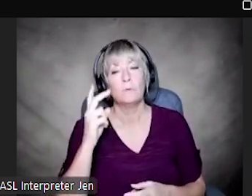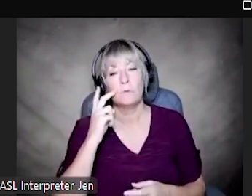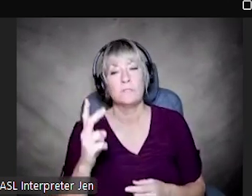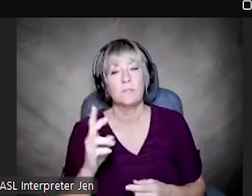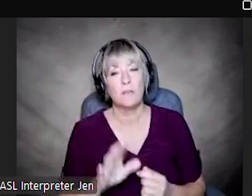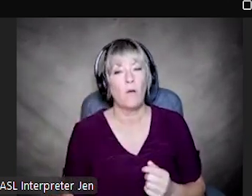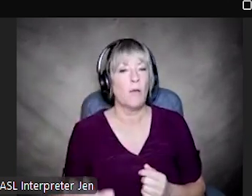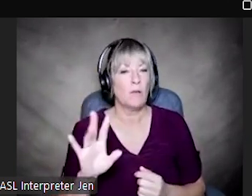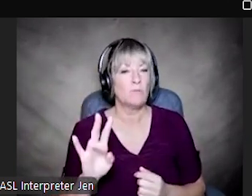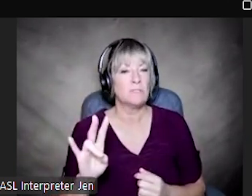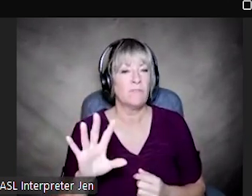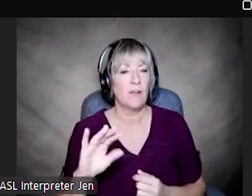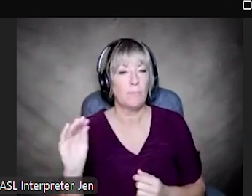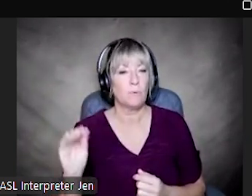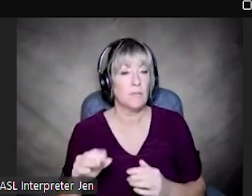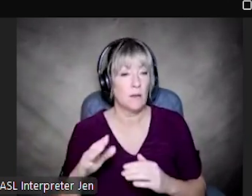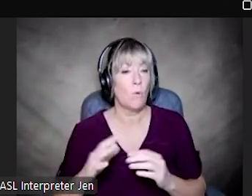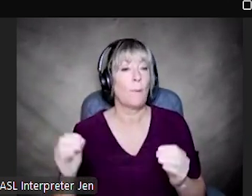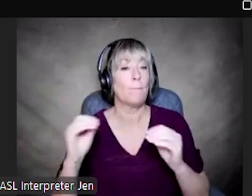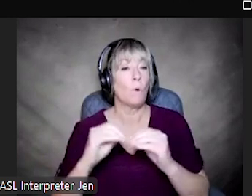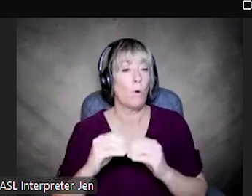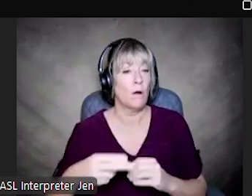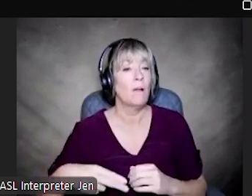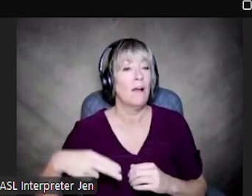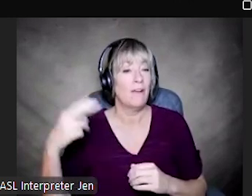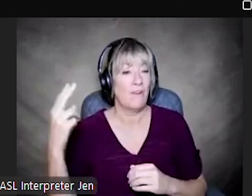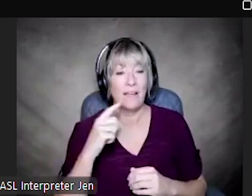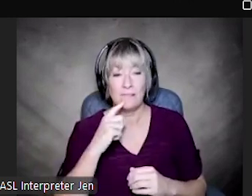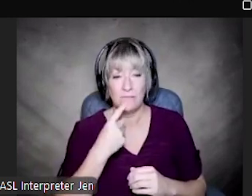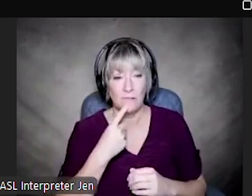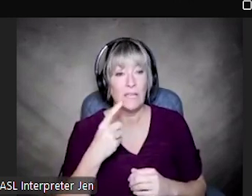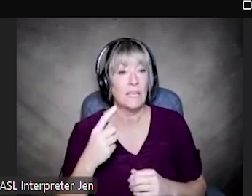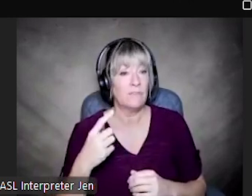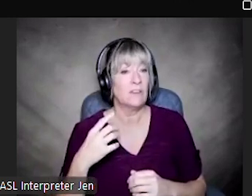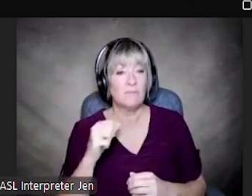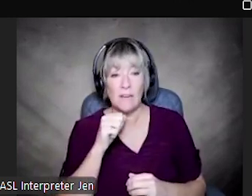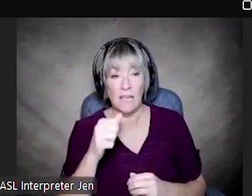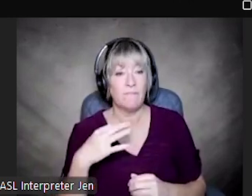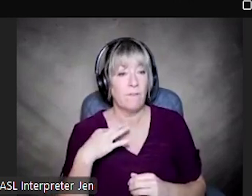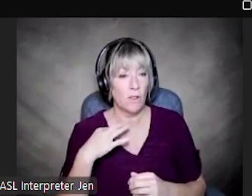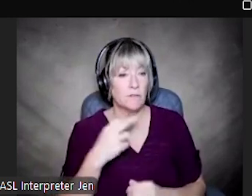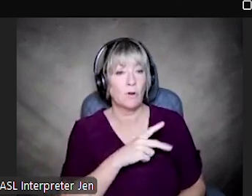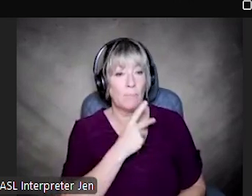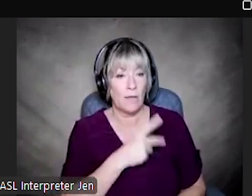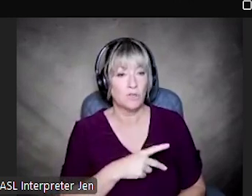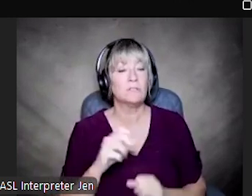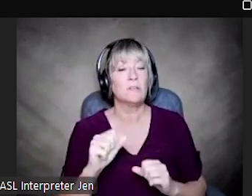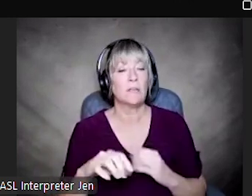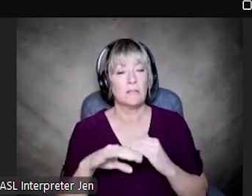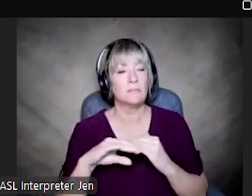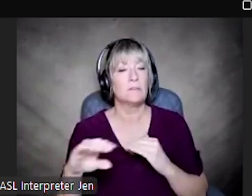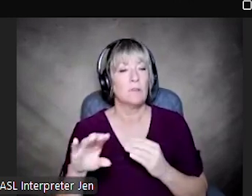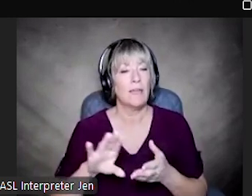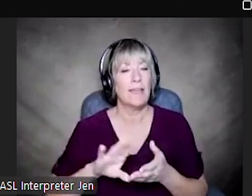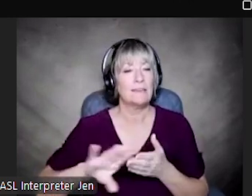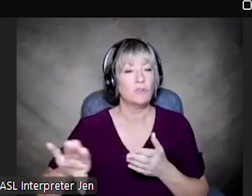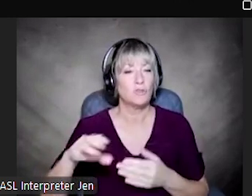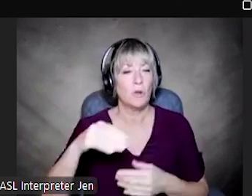around 75% or more of high acuity, even involuntary patients are able to be stabilized and discharged